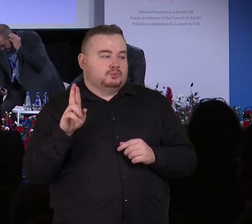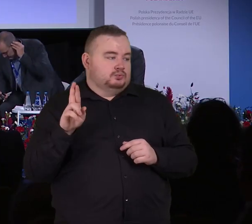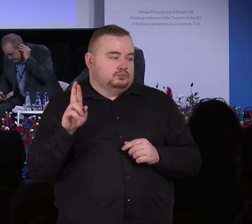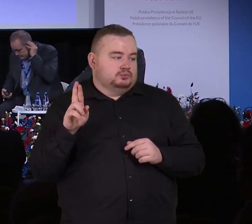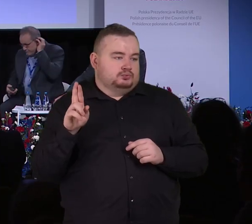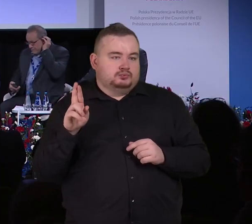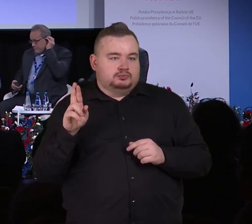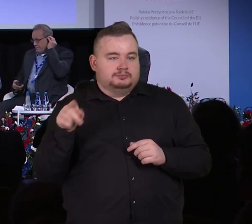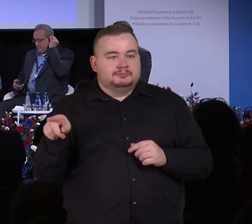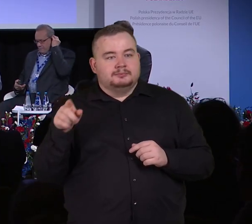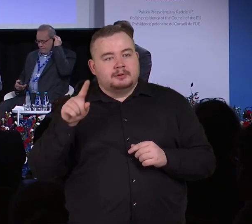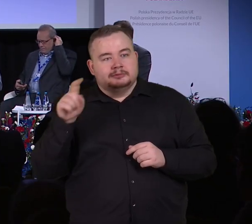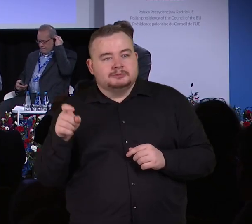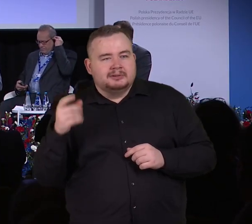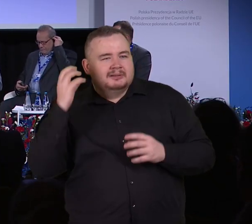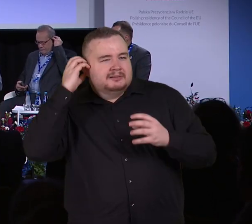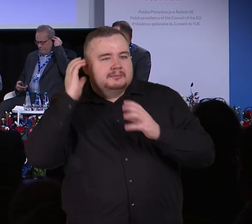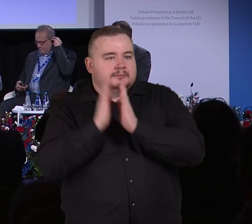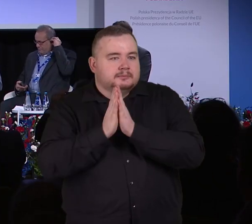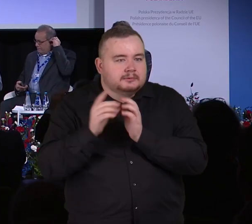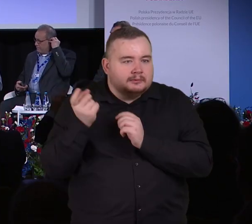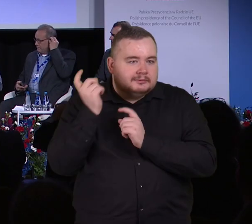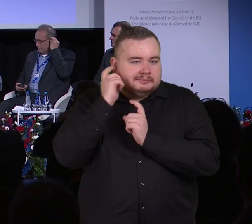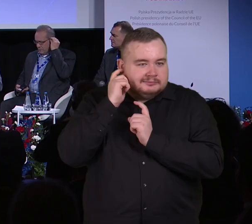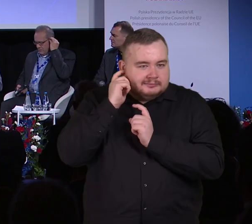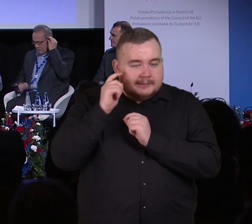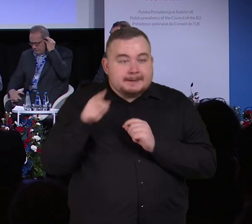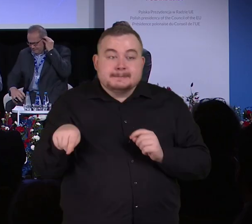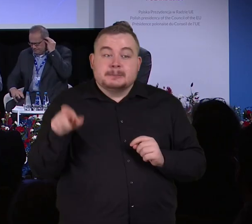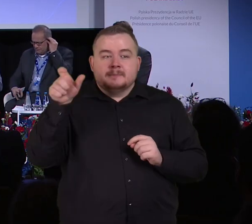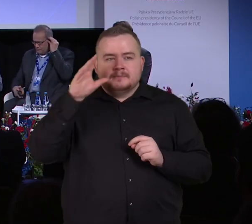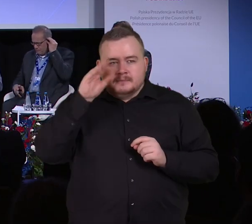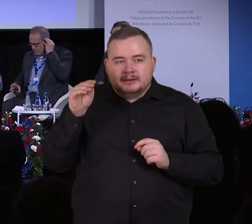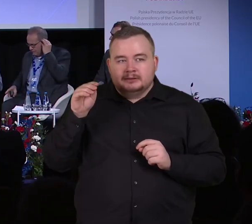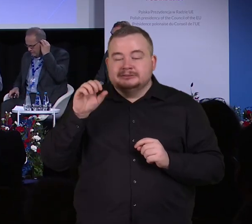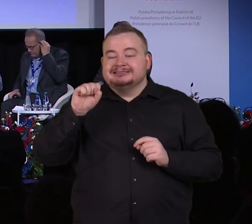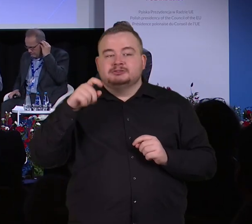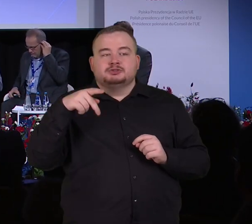And I switch to Polish now. Artur,